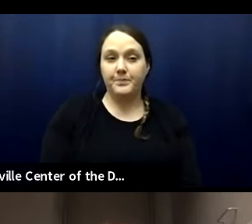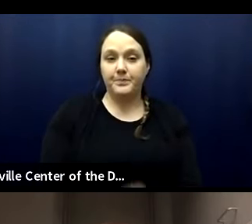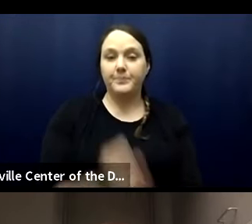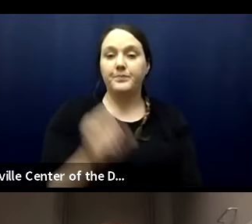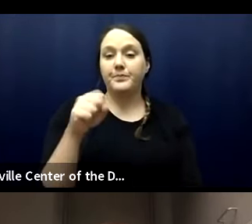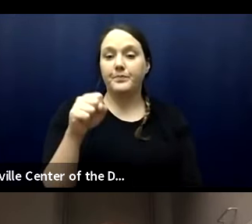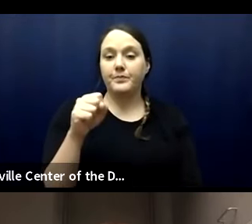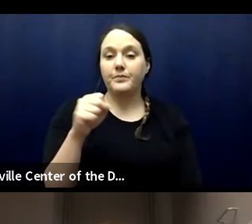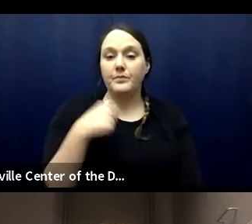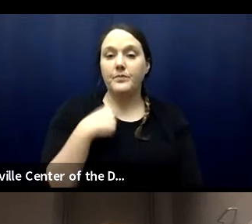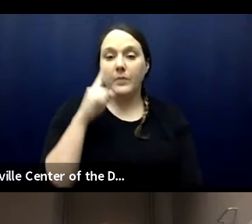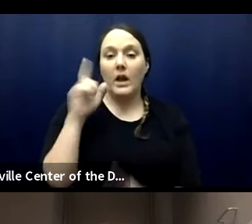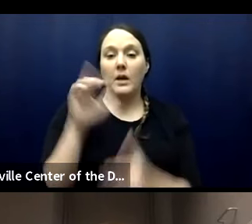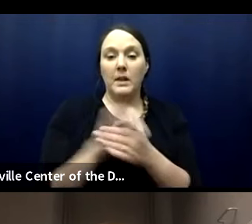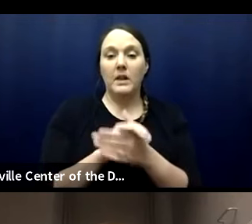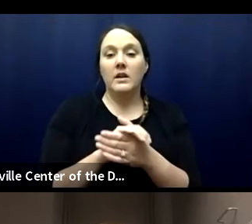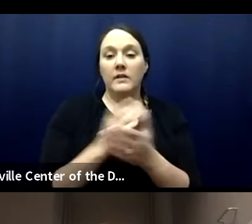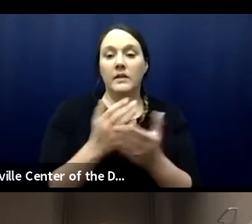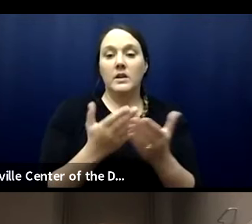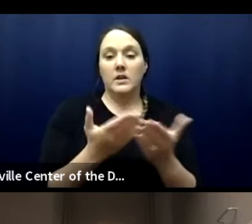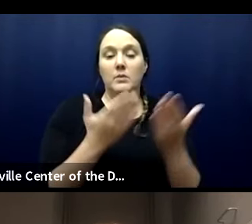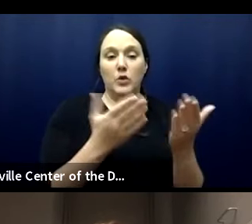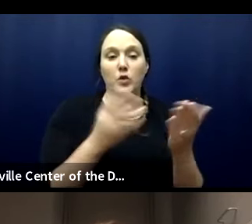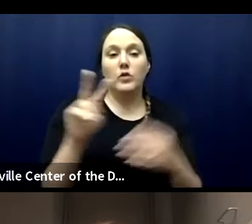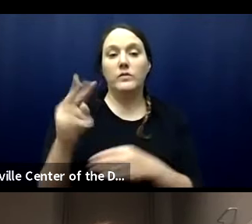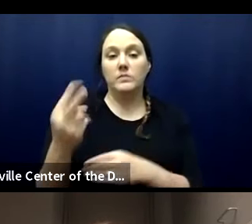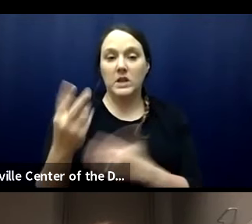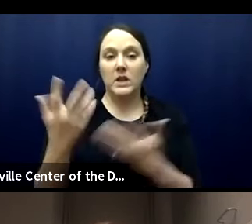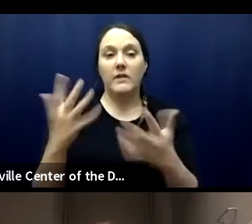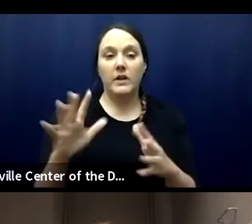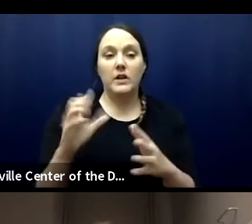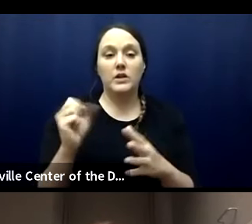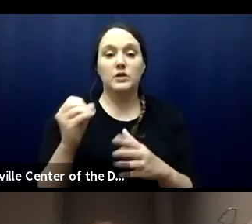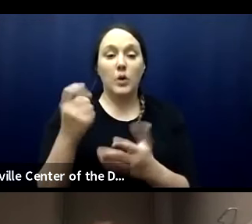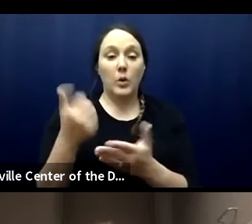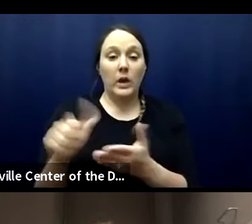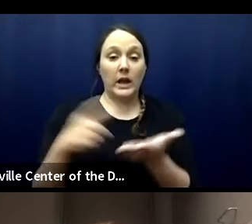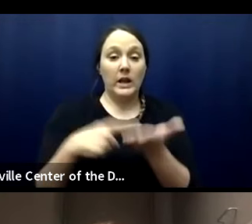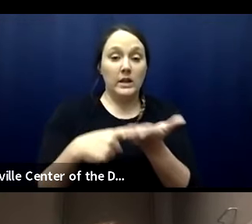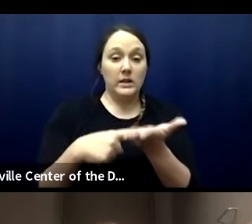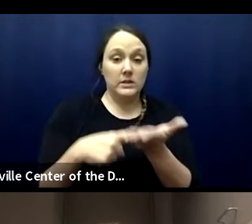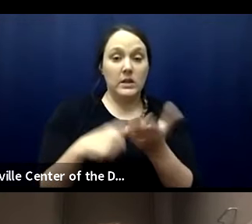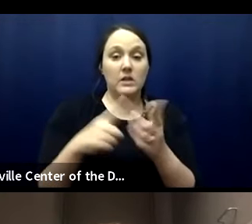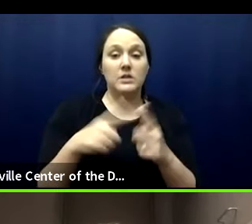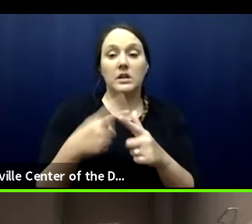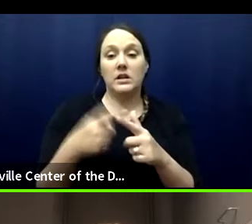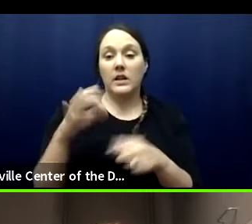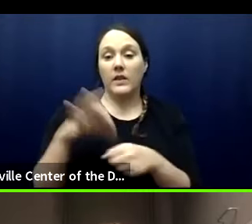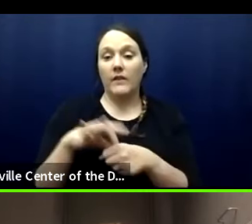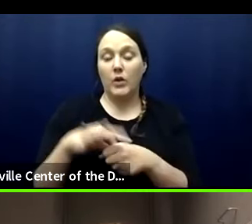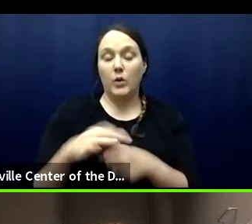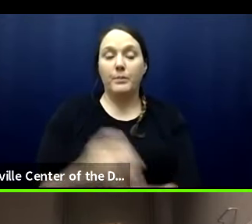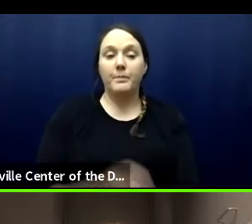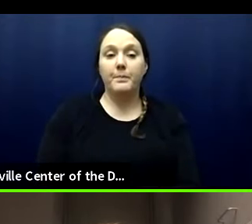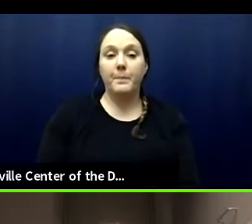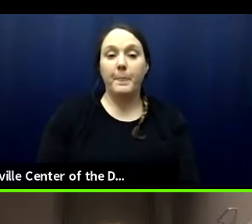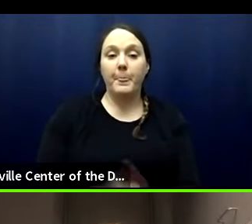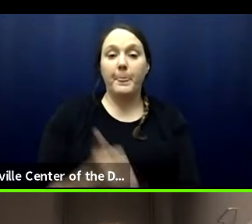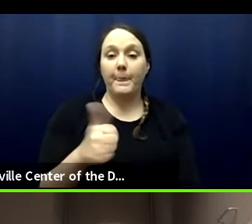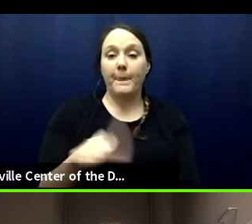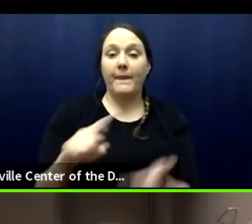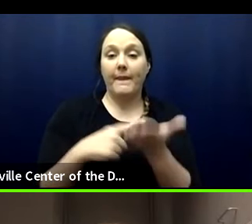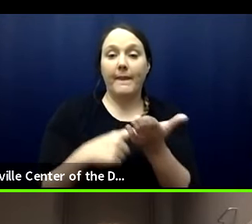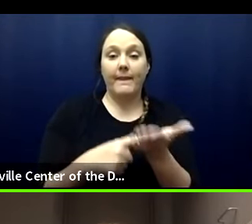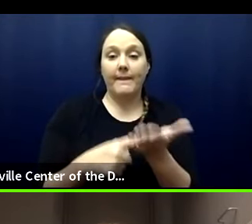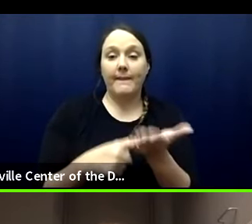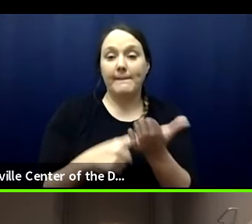Yeah, I believe the recommendation has been moved and seconded. So if there's any discussion, you have it, but then vote on it. So any other discussion on the